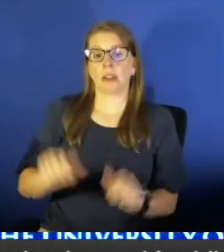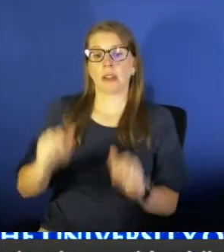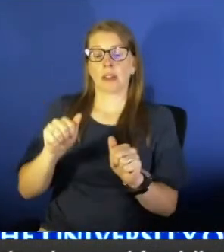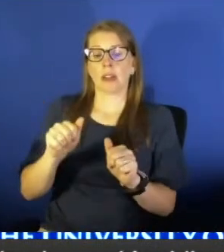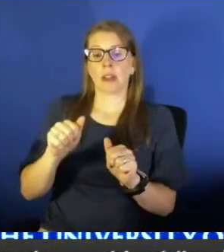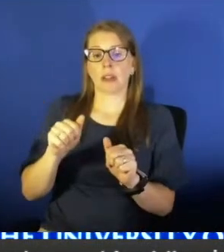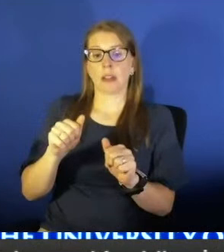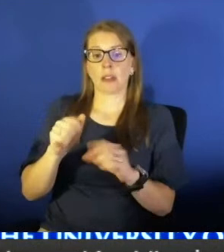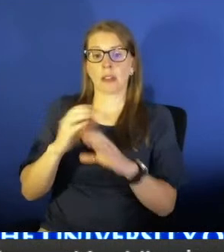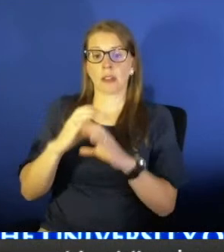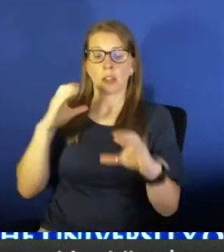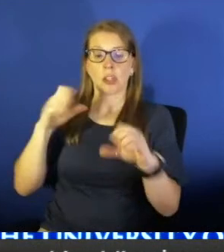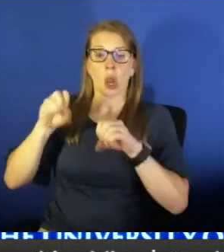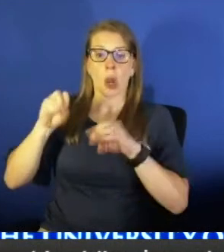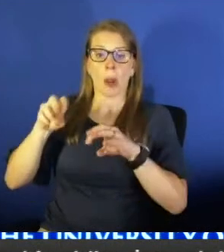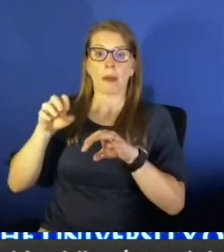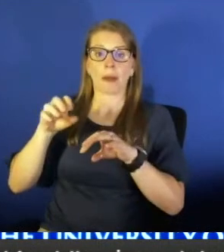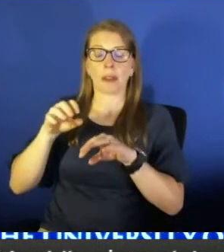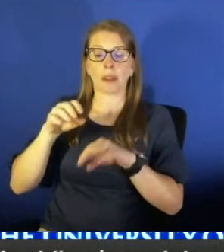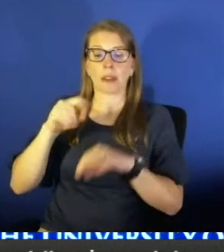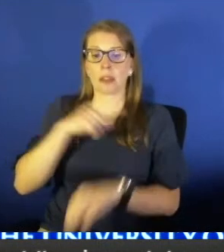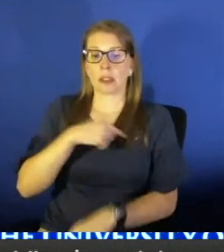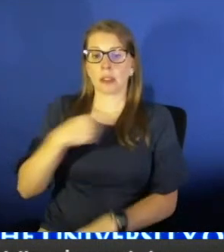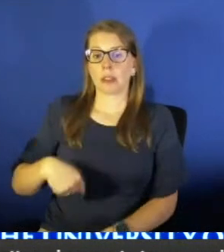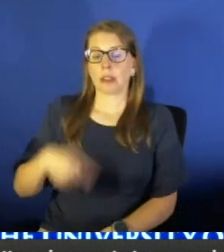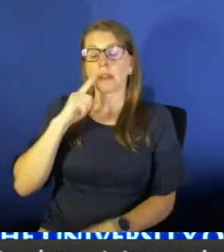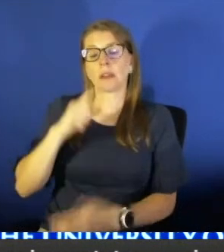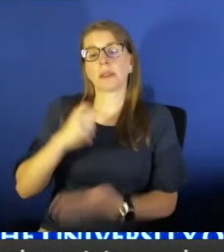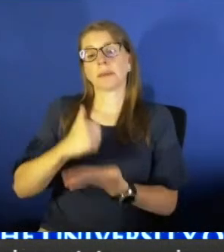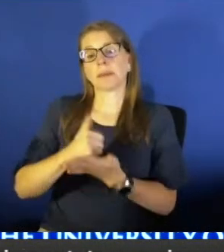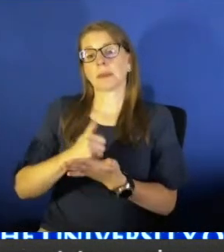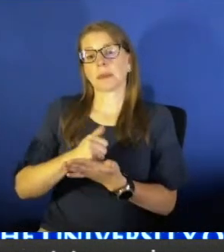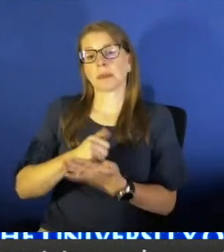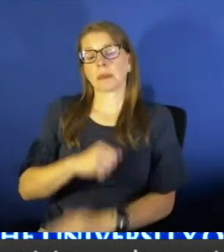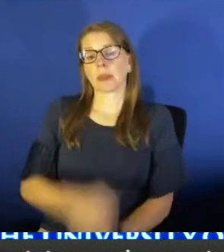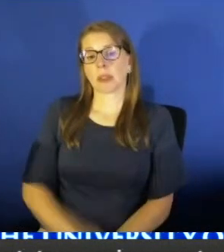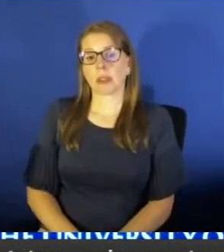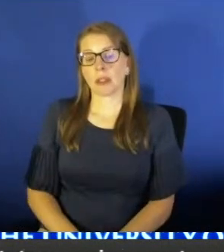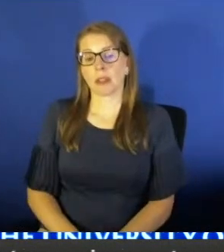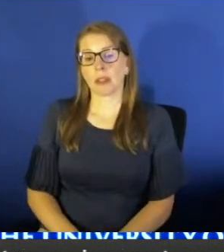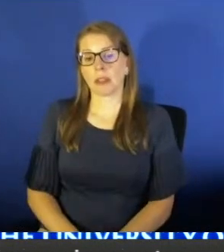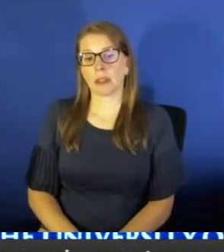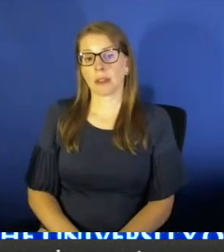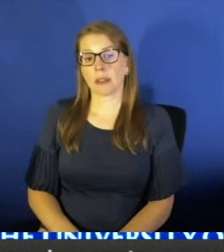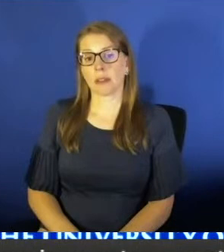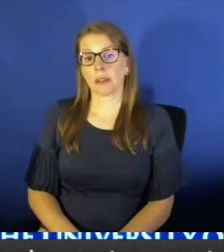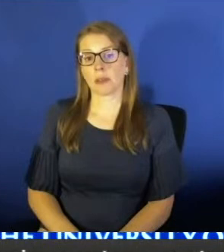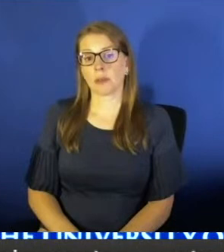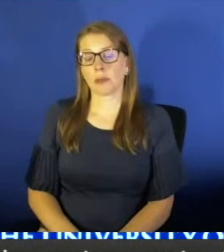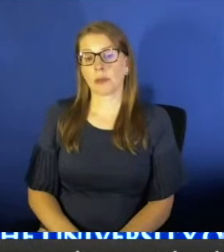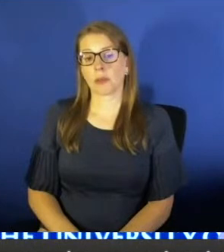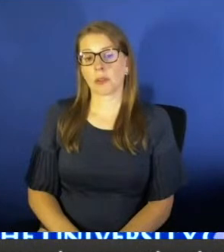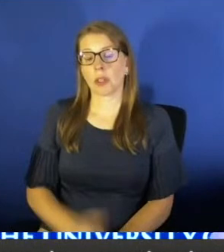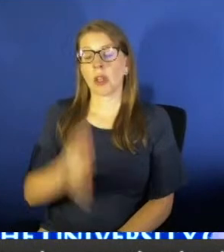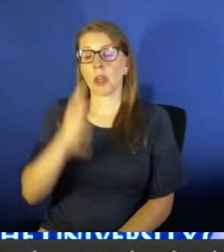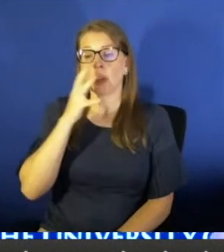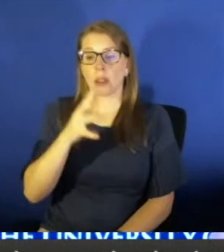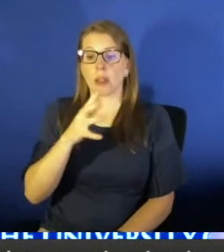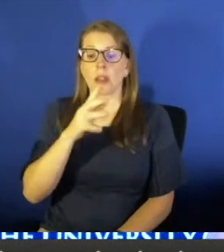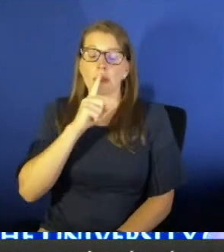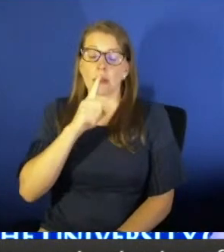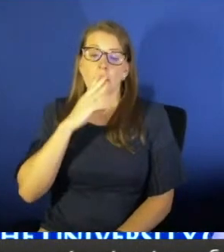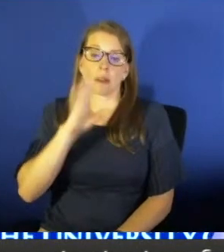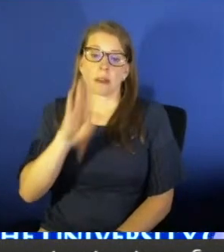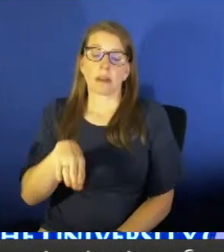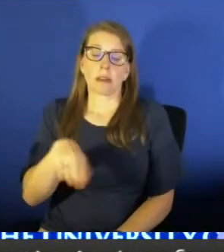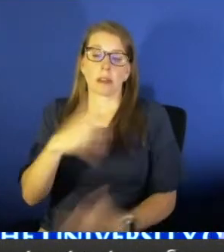out of China for assistance. I don't know to what extent, but it's going to be very bad. It is very bad. But we'll